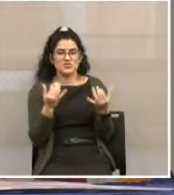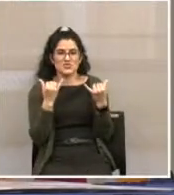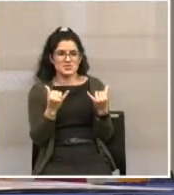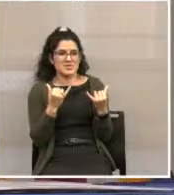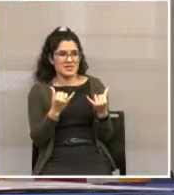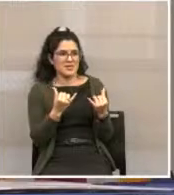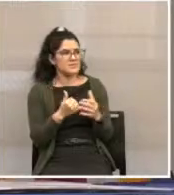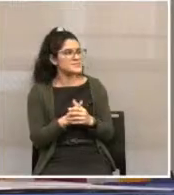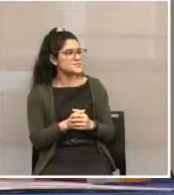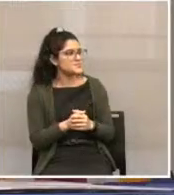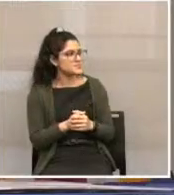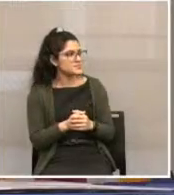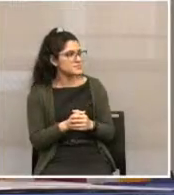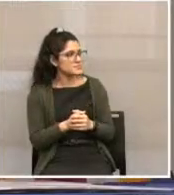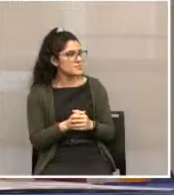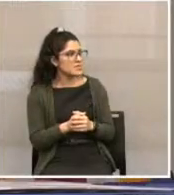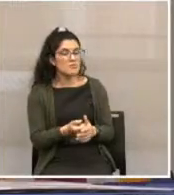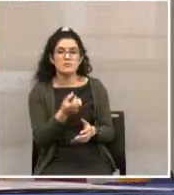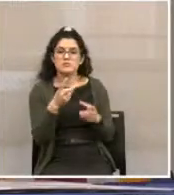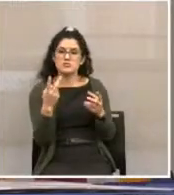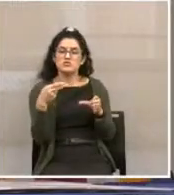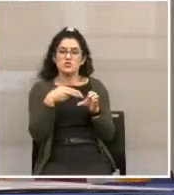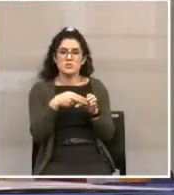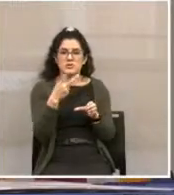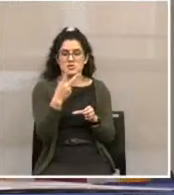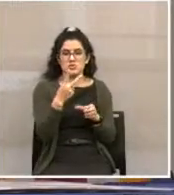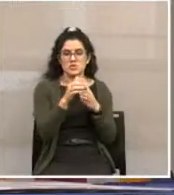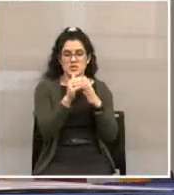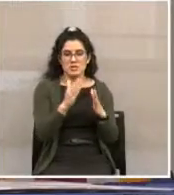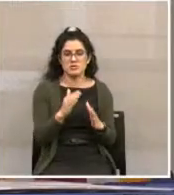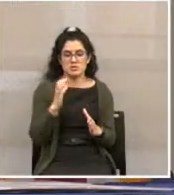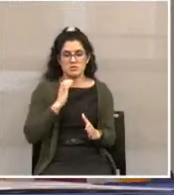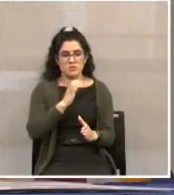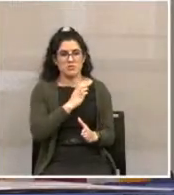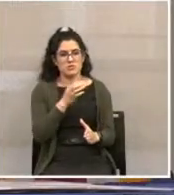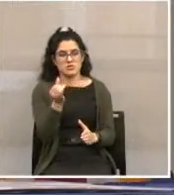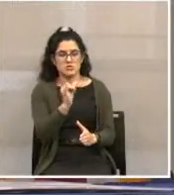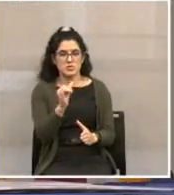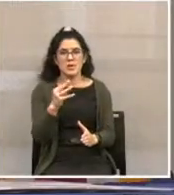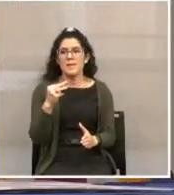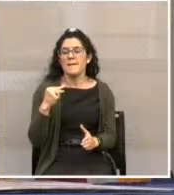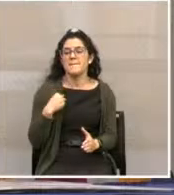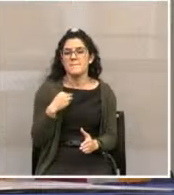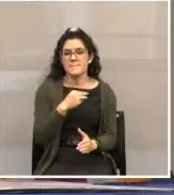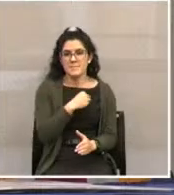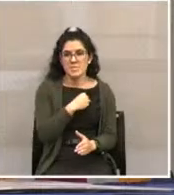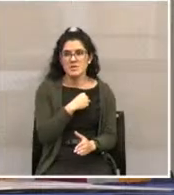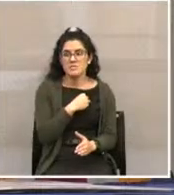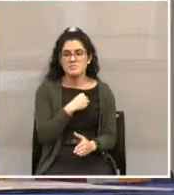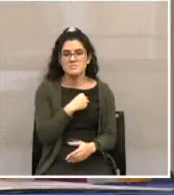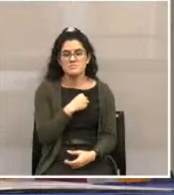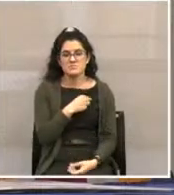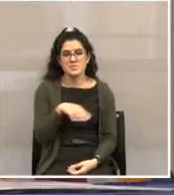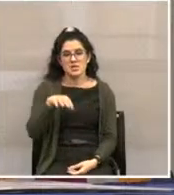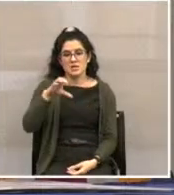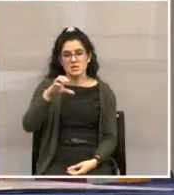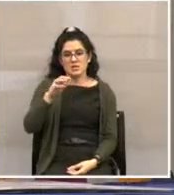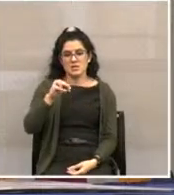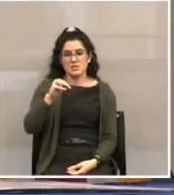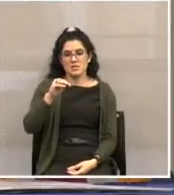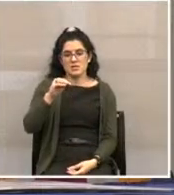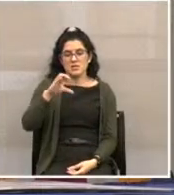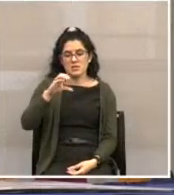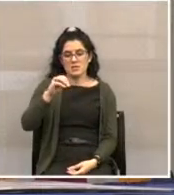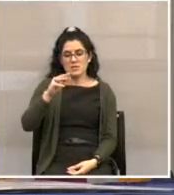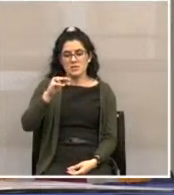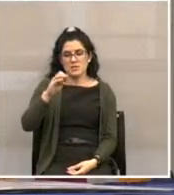House Administration. But we're joined by two leaders in Congress on a lot of these issues as well. Members of the Energy and Commerce Committee, which is a very small committee